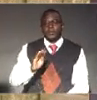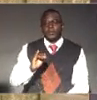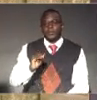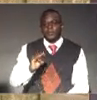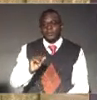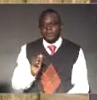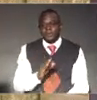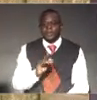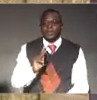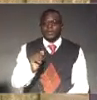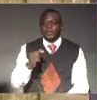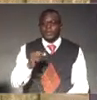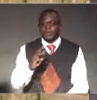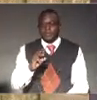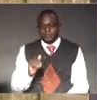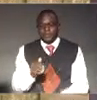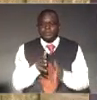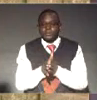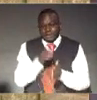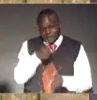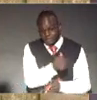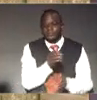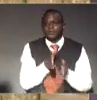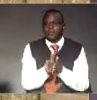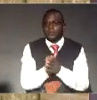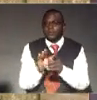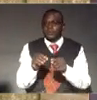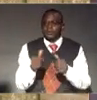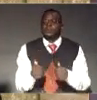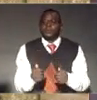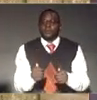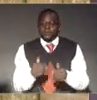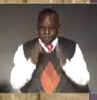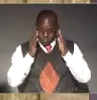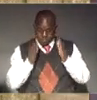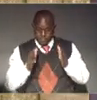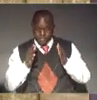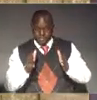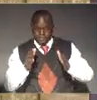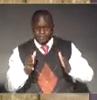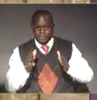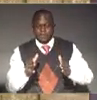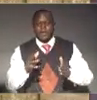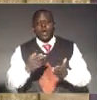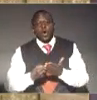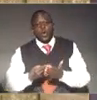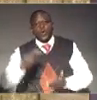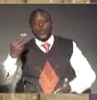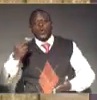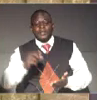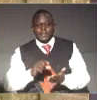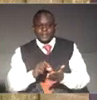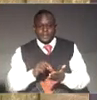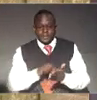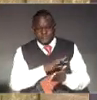will explain to you what he does, who he is. But the main thing is we're going to look at Holy Thursday, taking stock of that